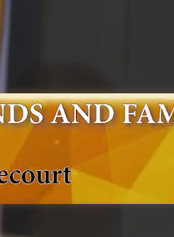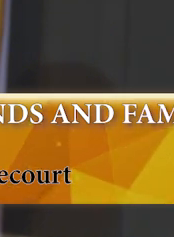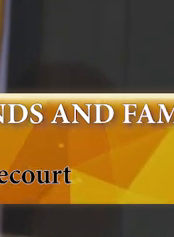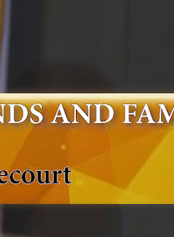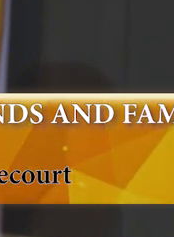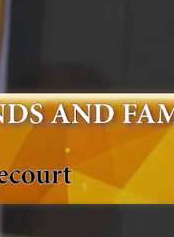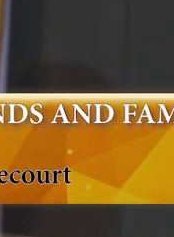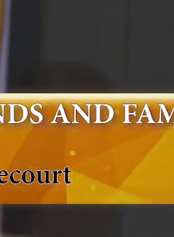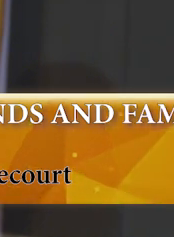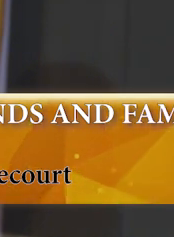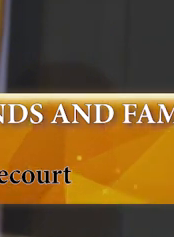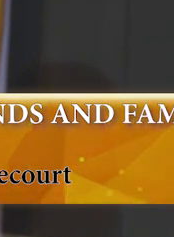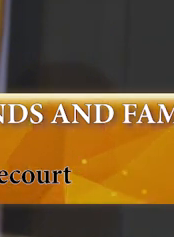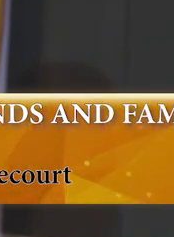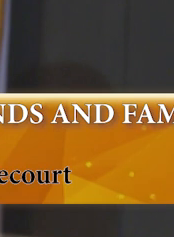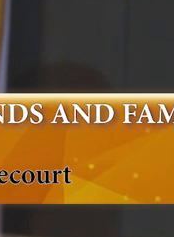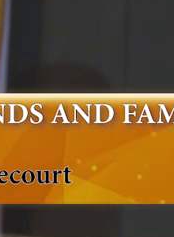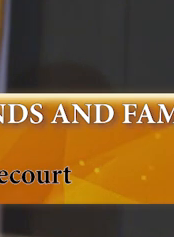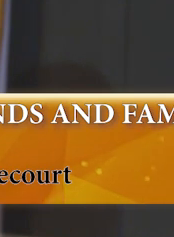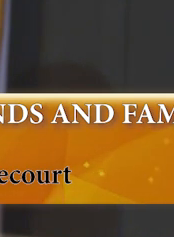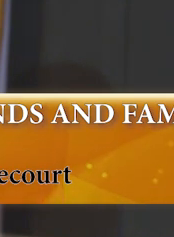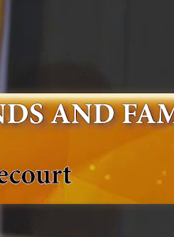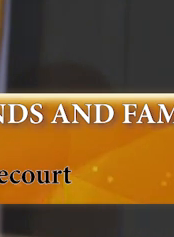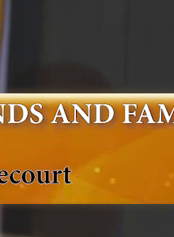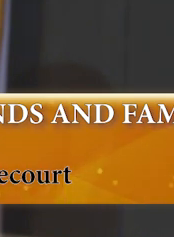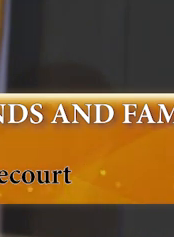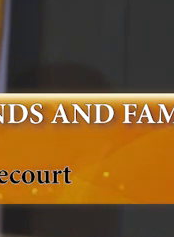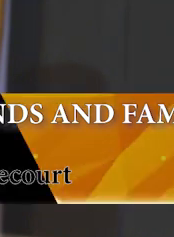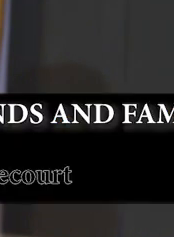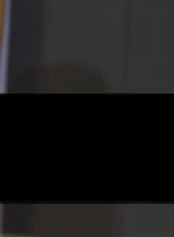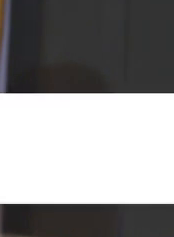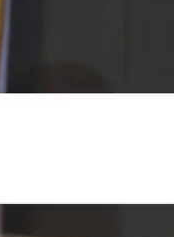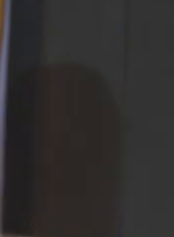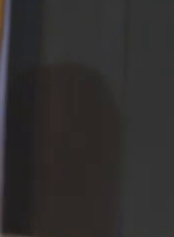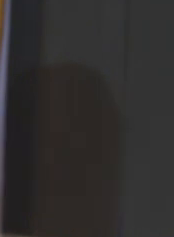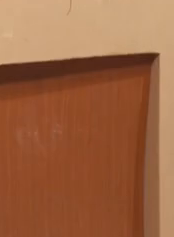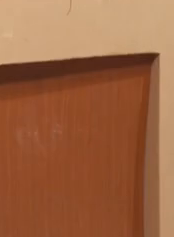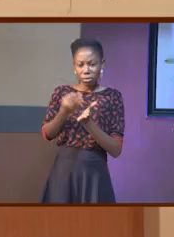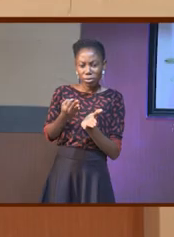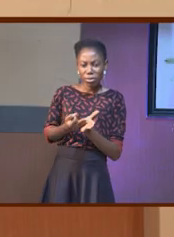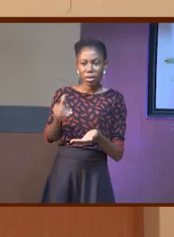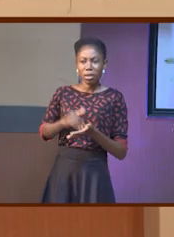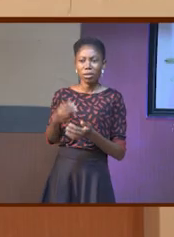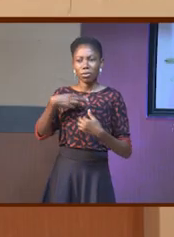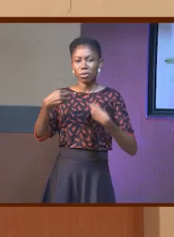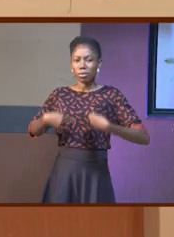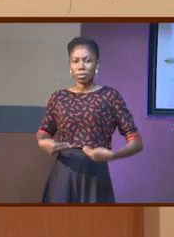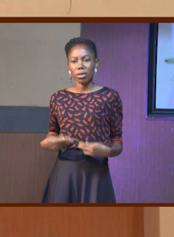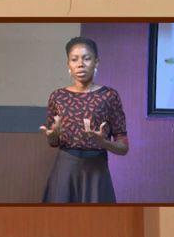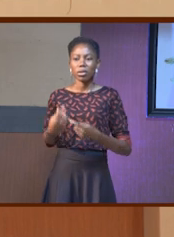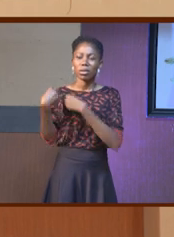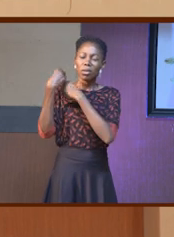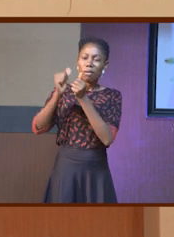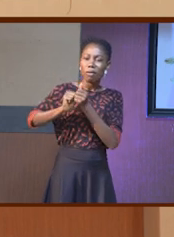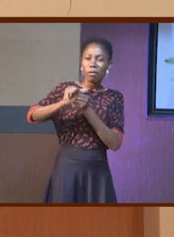year. It's more than a year already. It's more than a year. Above all, you're stressing me financially. You're stressing me physically. I had to come all the way from Badagry